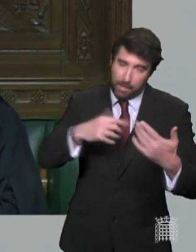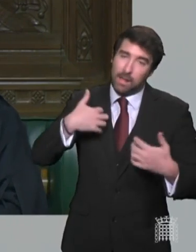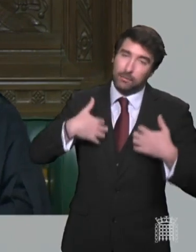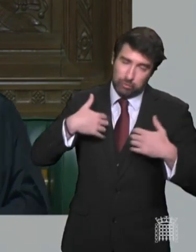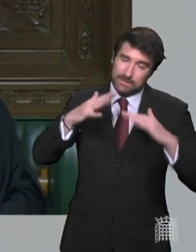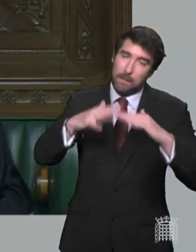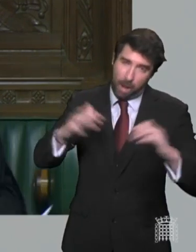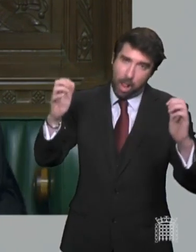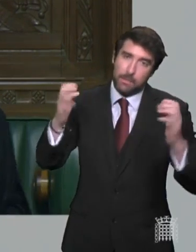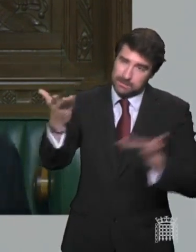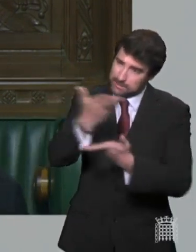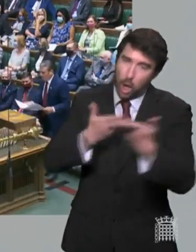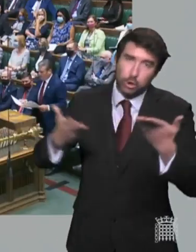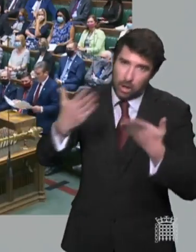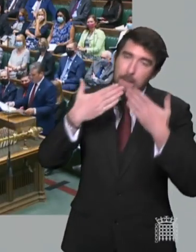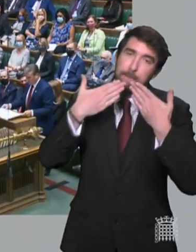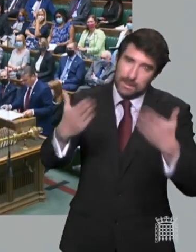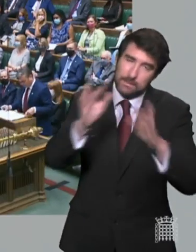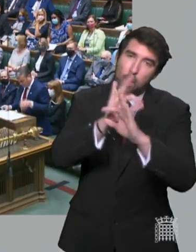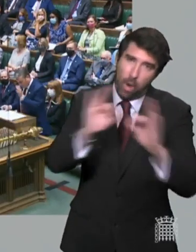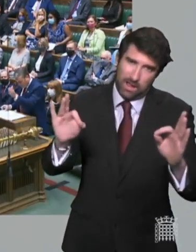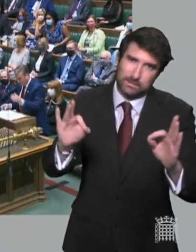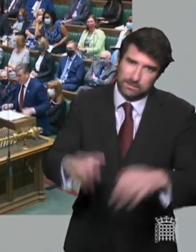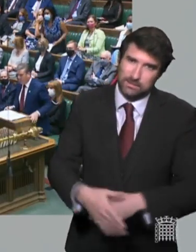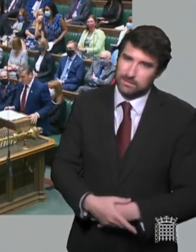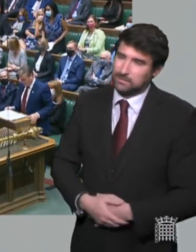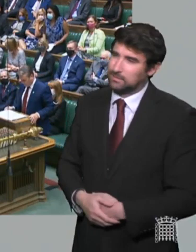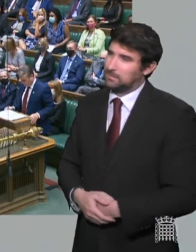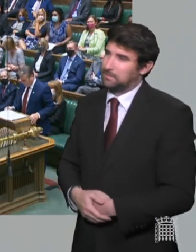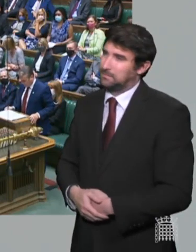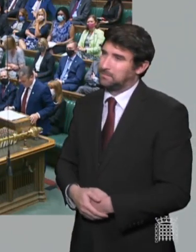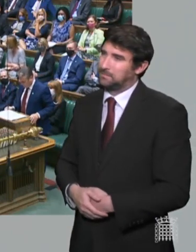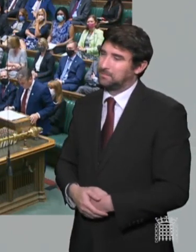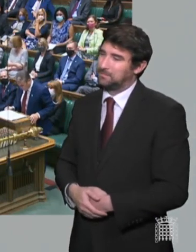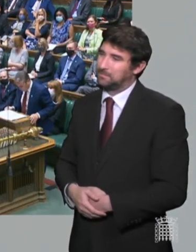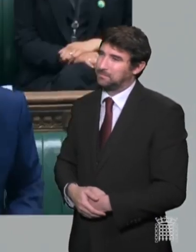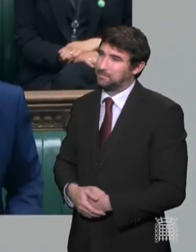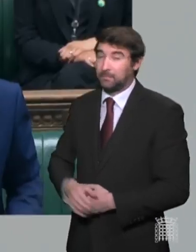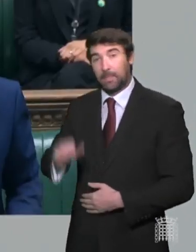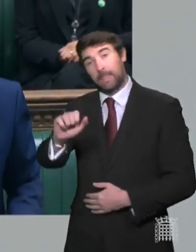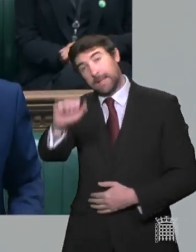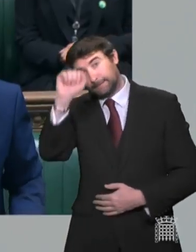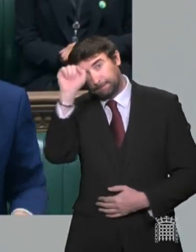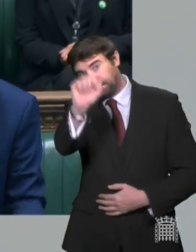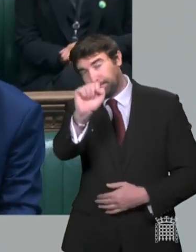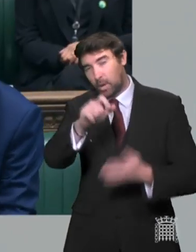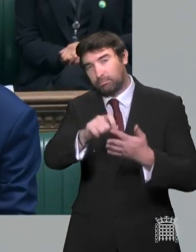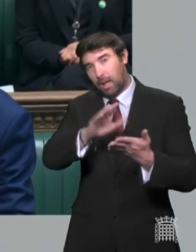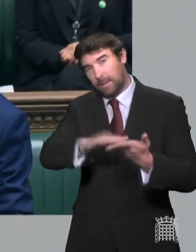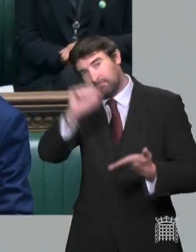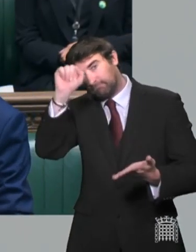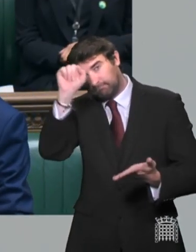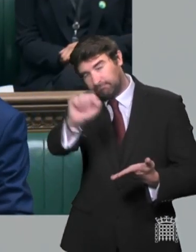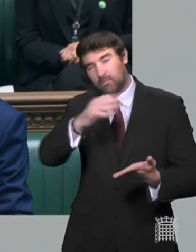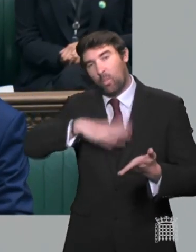hear, and they'll want to hear. Keir Starmer. Thank you, Mr. Speaker. His plan is to impose unfair taxes on working people. My plan is to ensure those